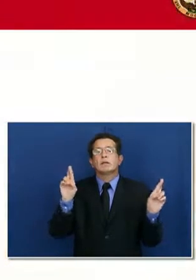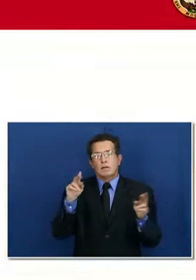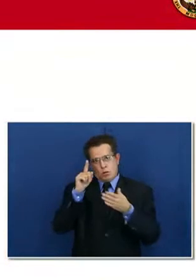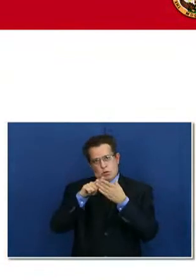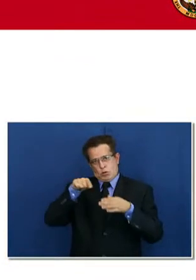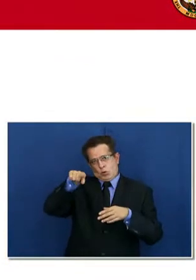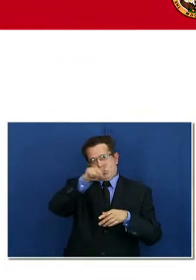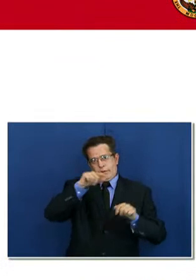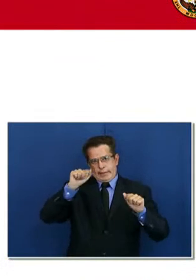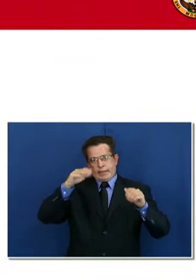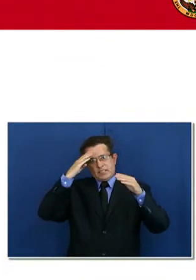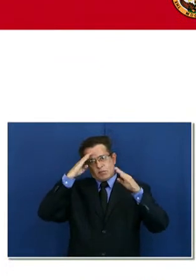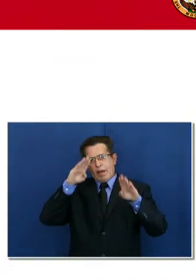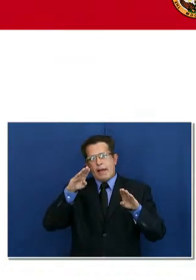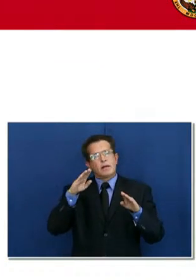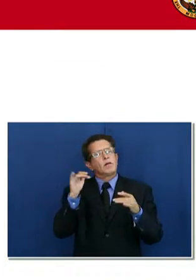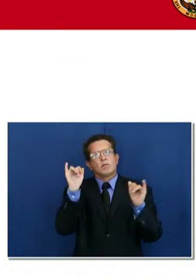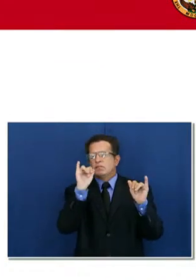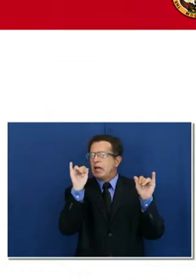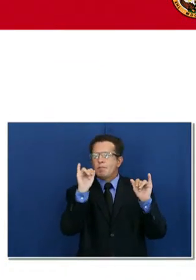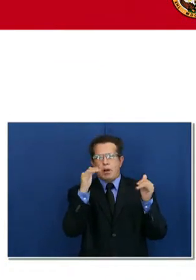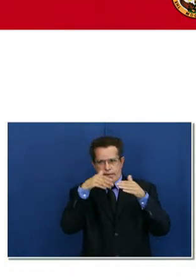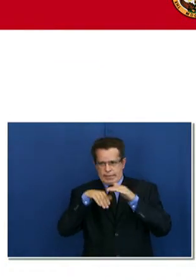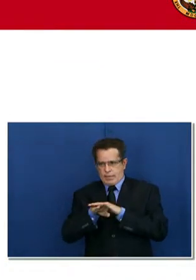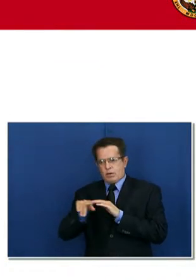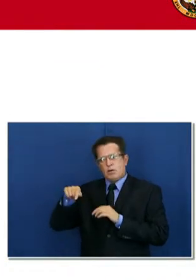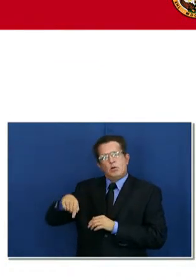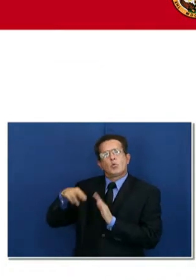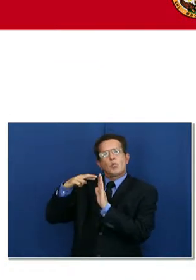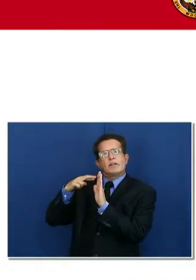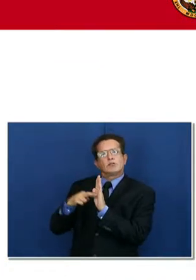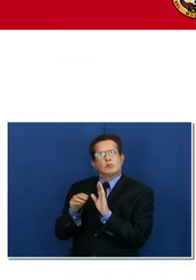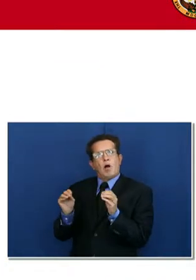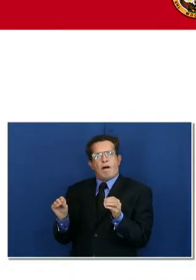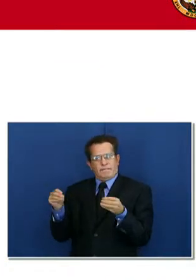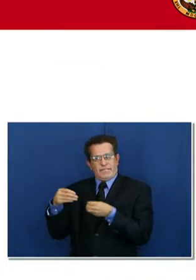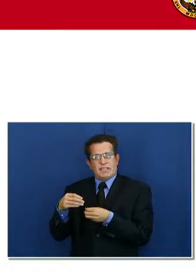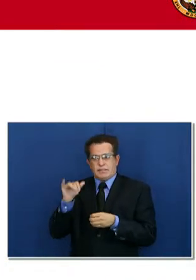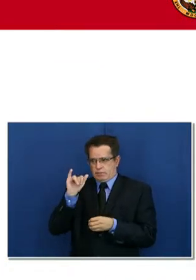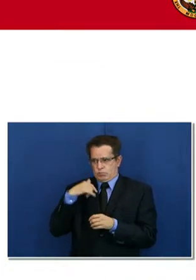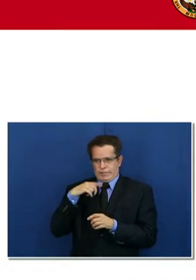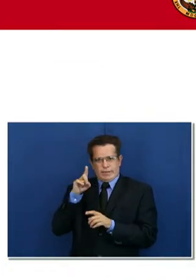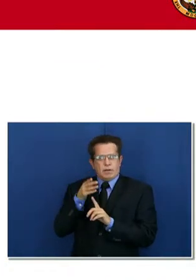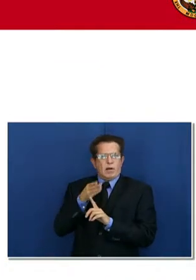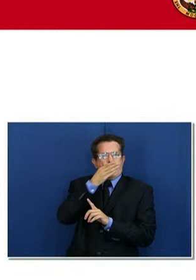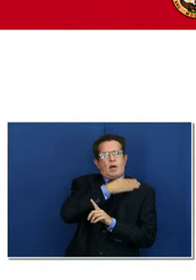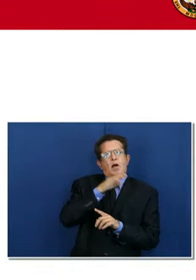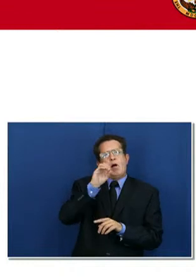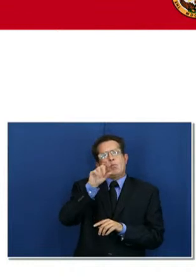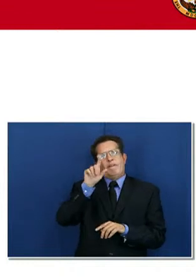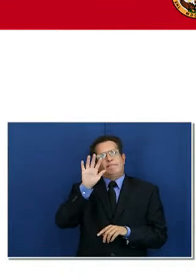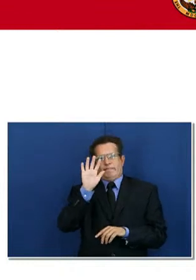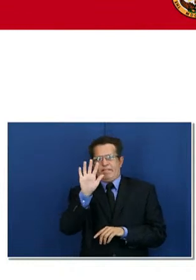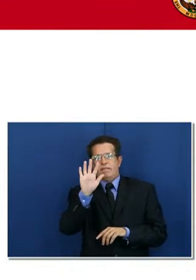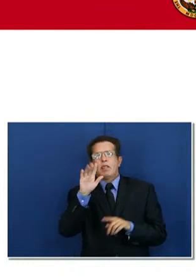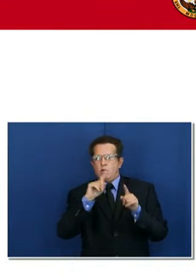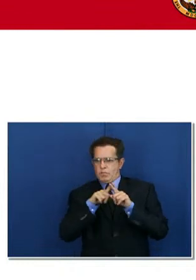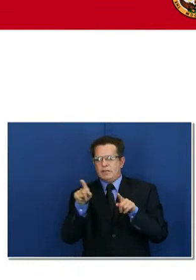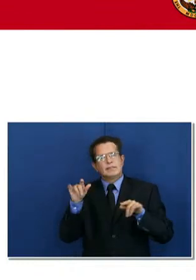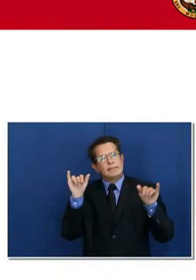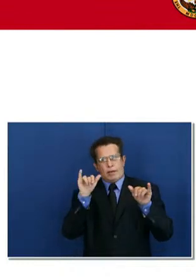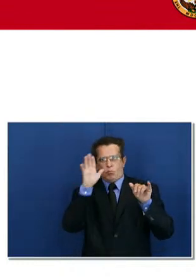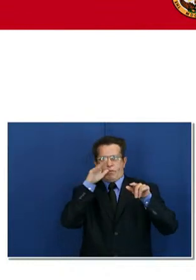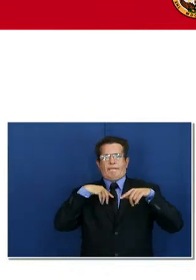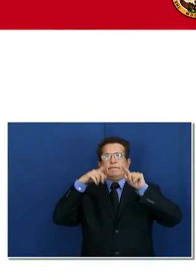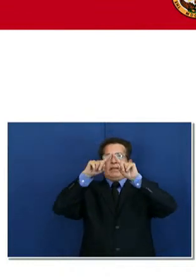expect is that when they come on site, similar to here at the Registrar of Voters office, where we started in-office voting on October 5th, is that there will be clear signage